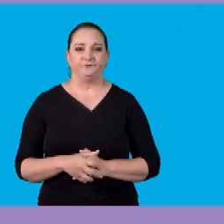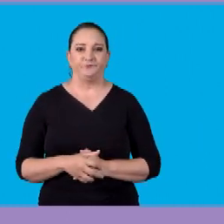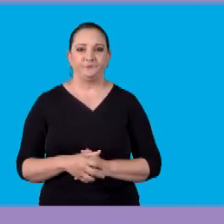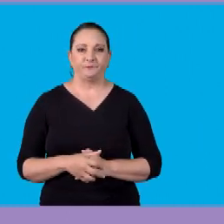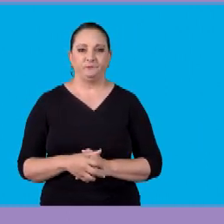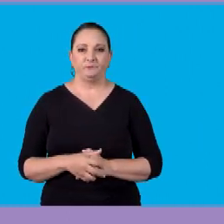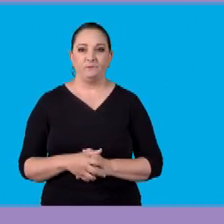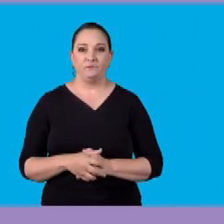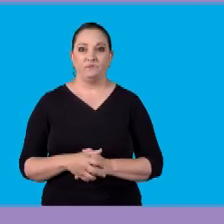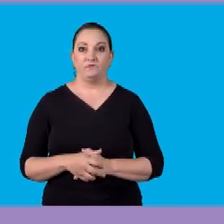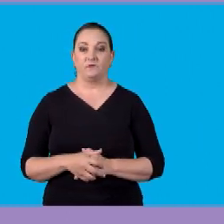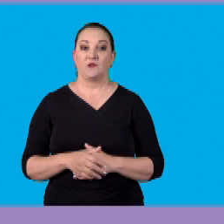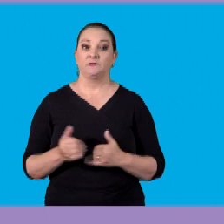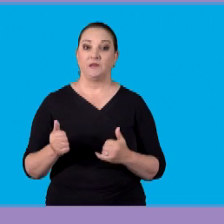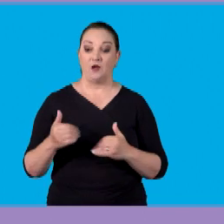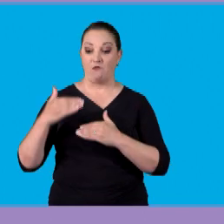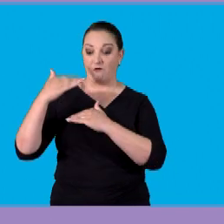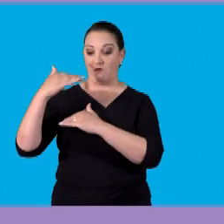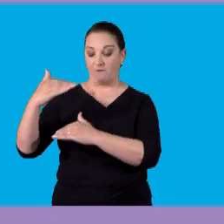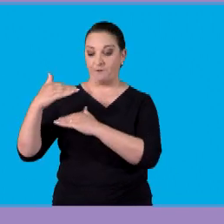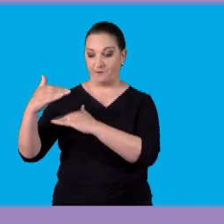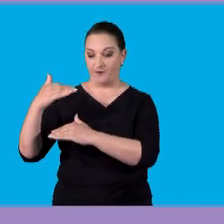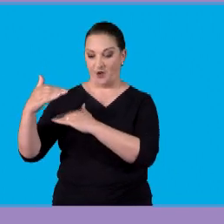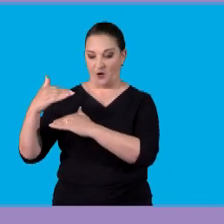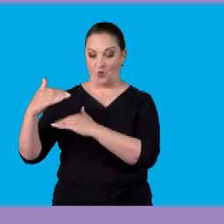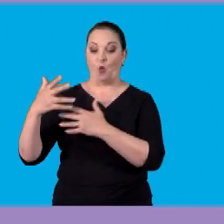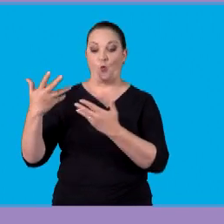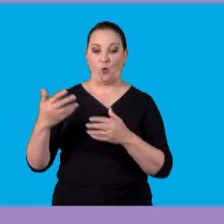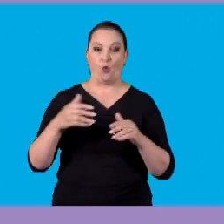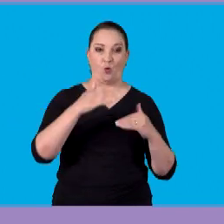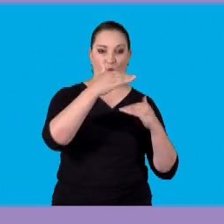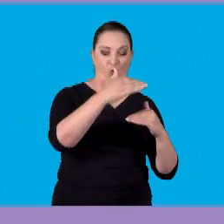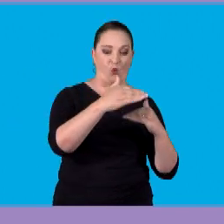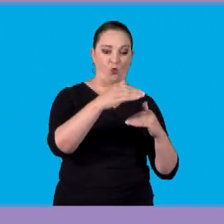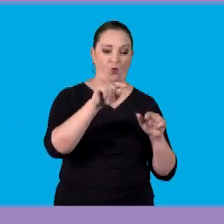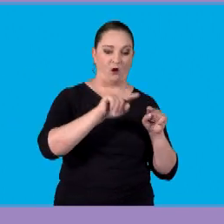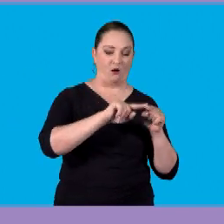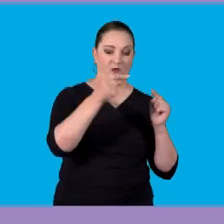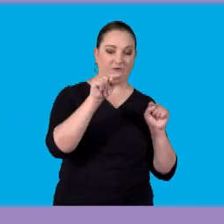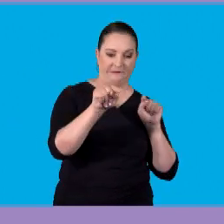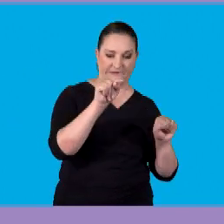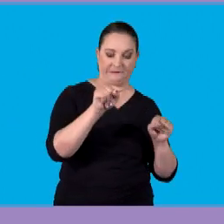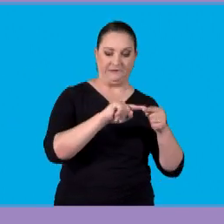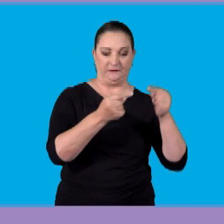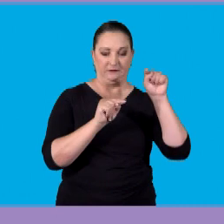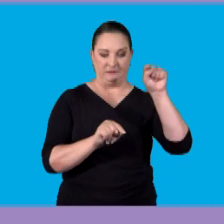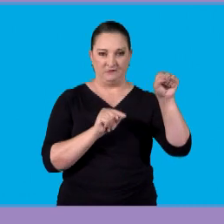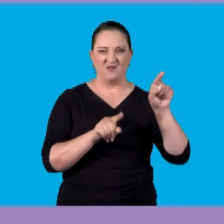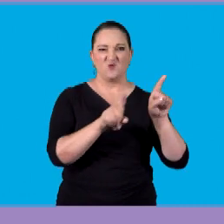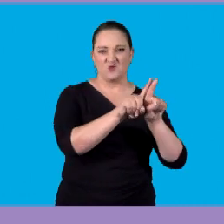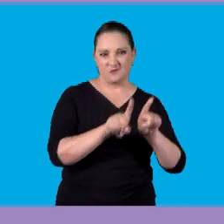we know that with a parallelogram or a rhombus, that the opposite angles are